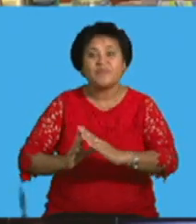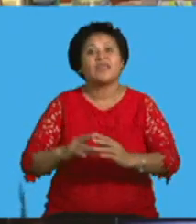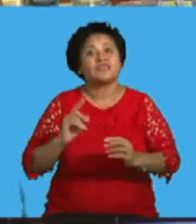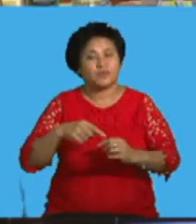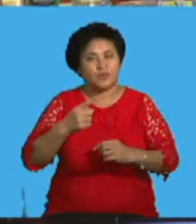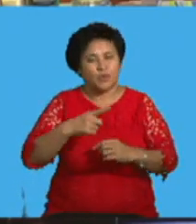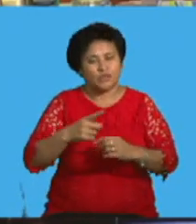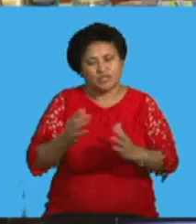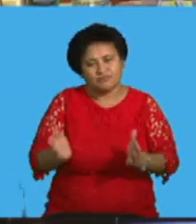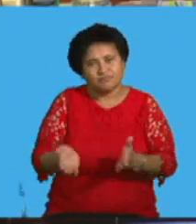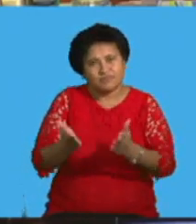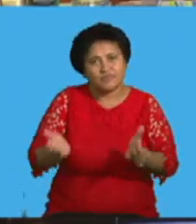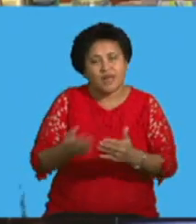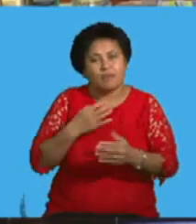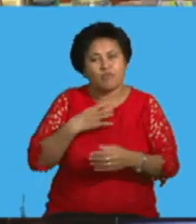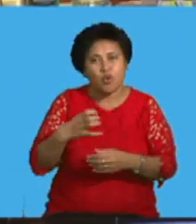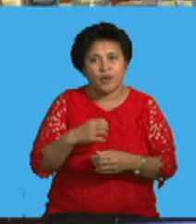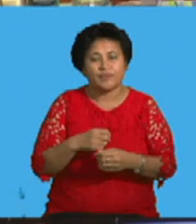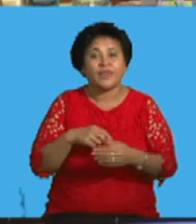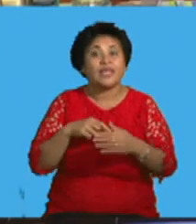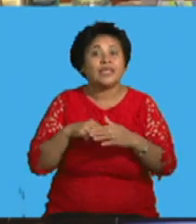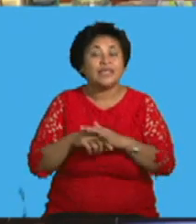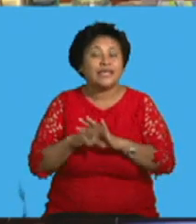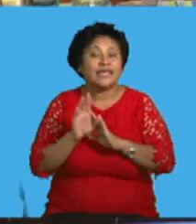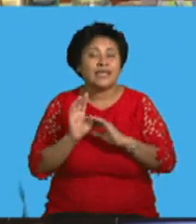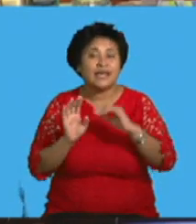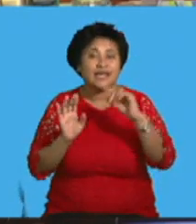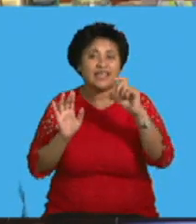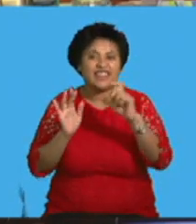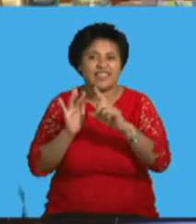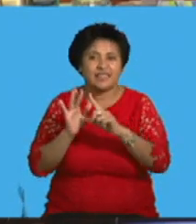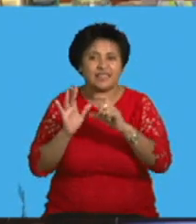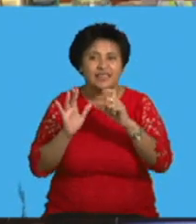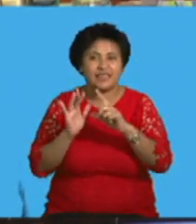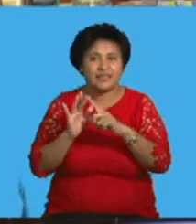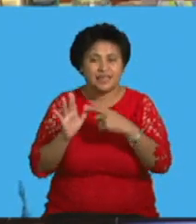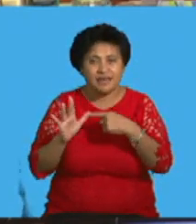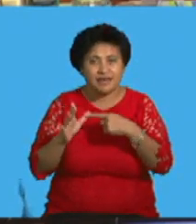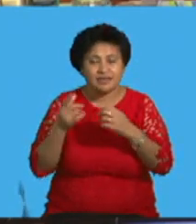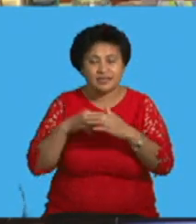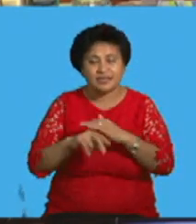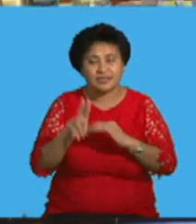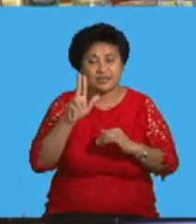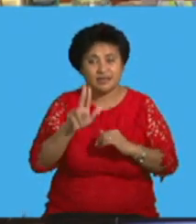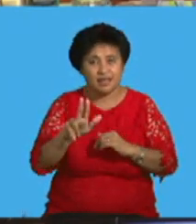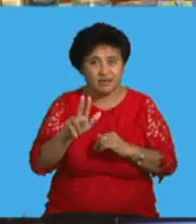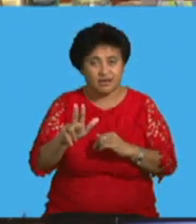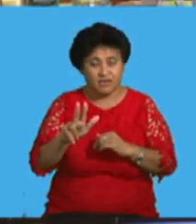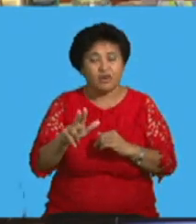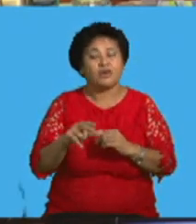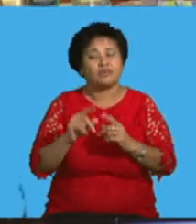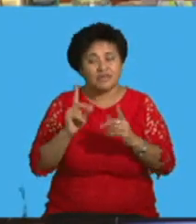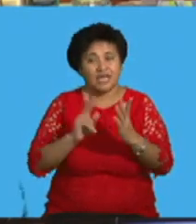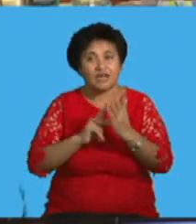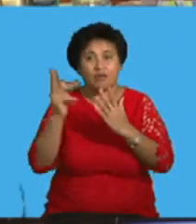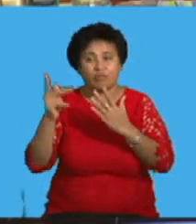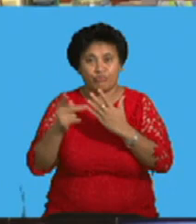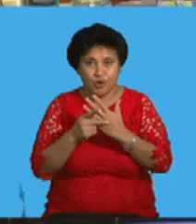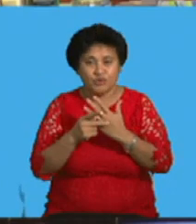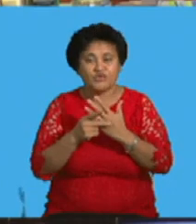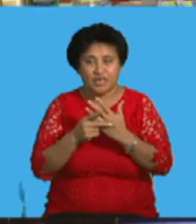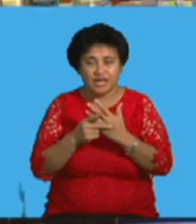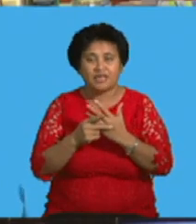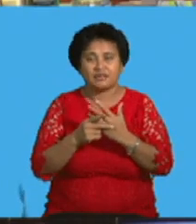Honorable Speaker, the Didia Island Organic is one such project where IHRDP